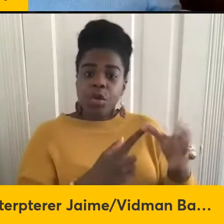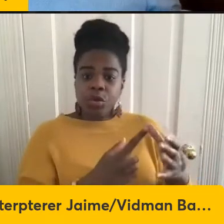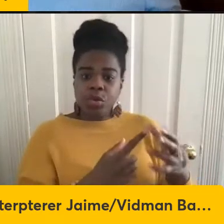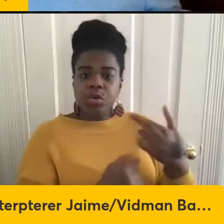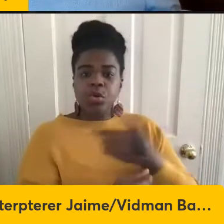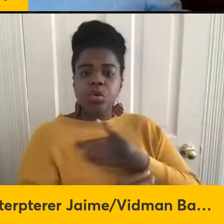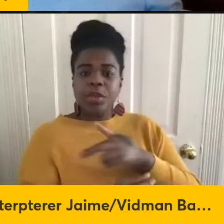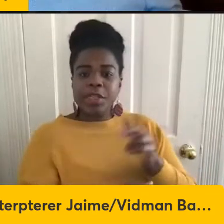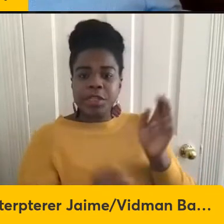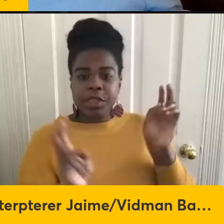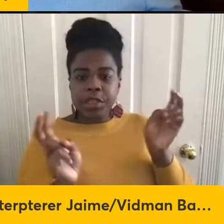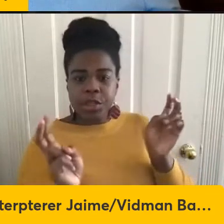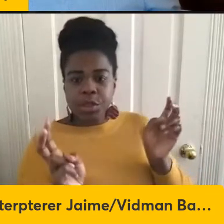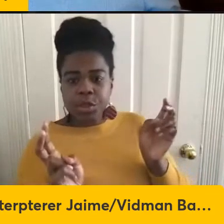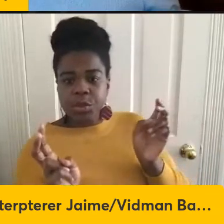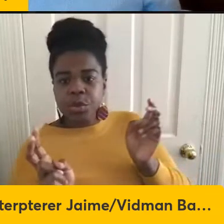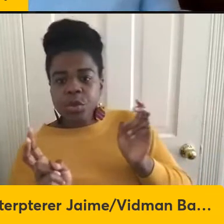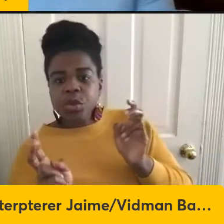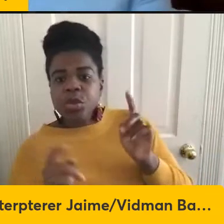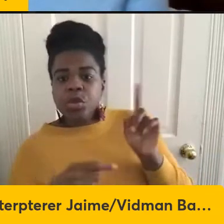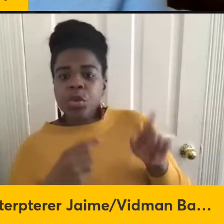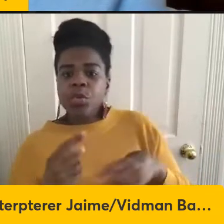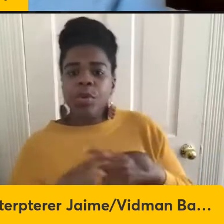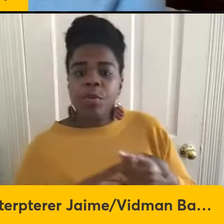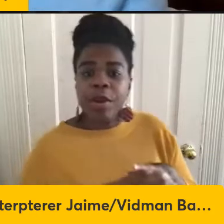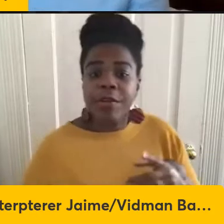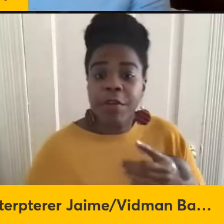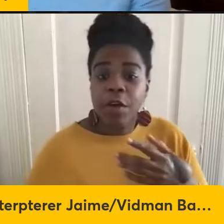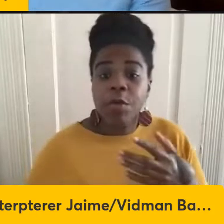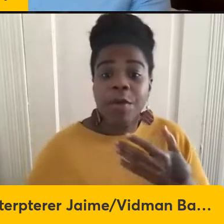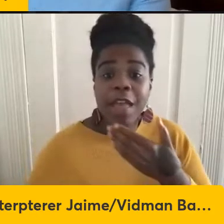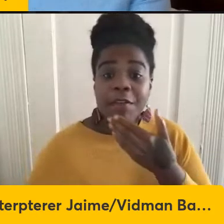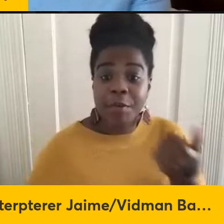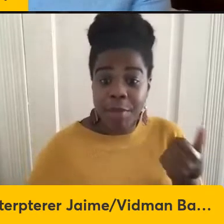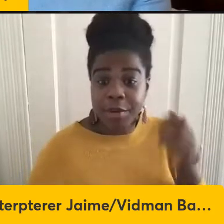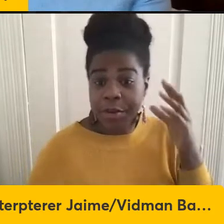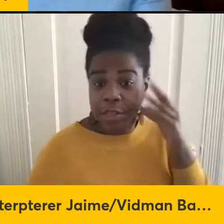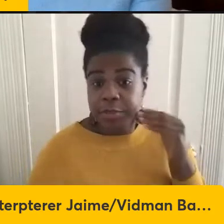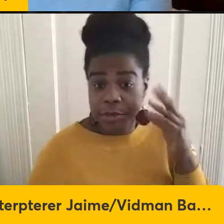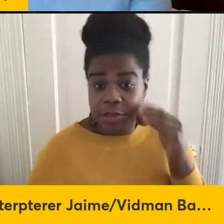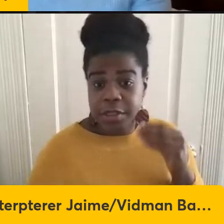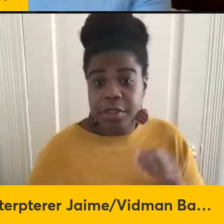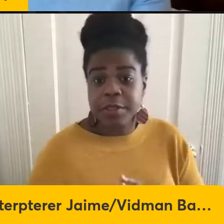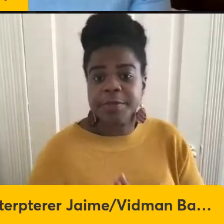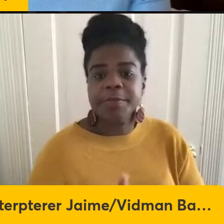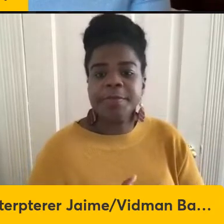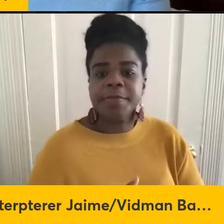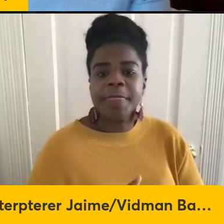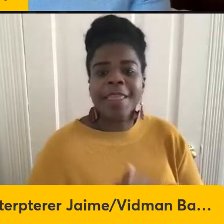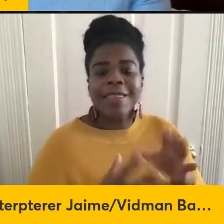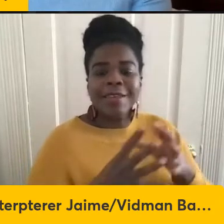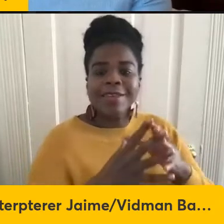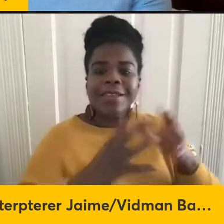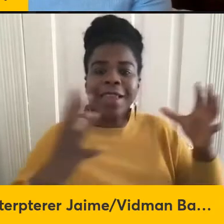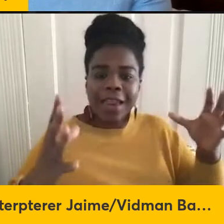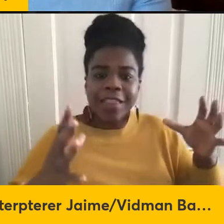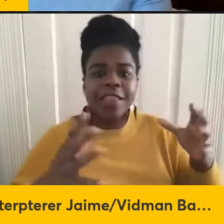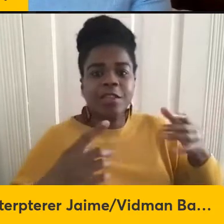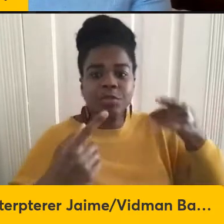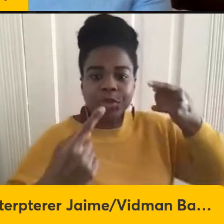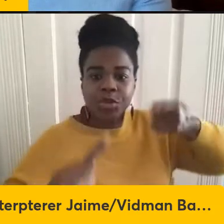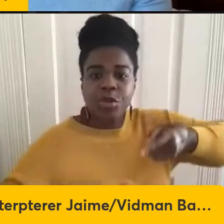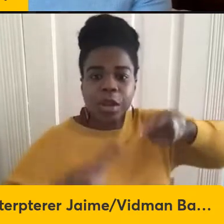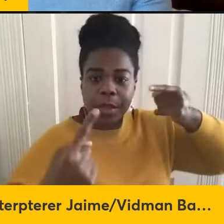So when we do engage, we have a much better experience. So as I said, there's lots of things we're grappling with at